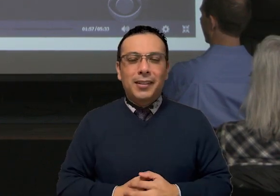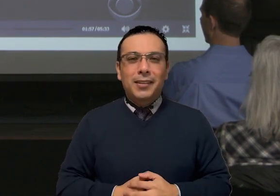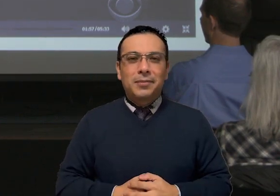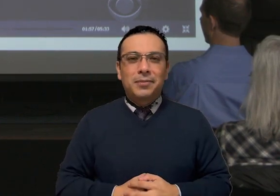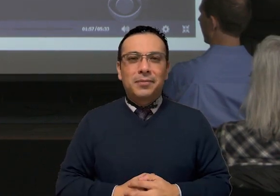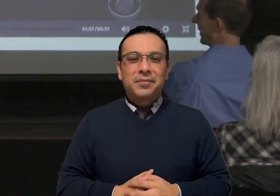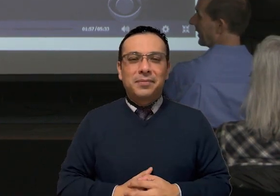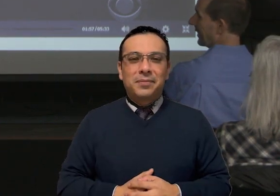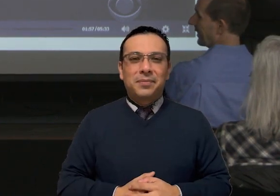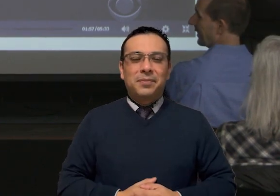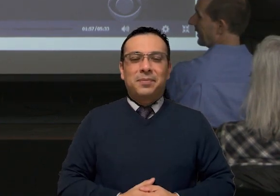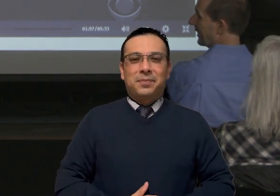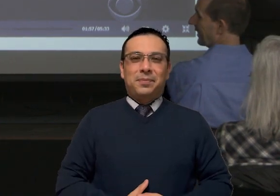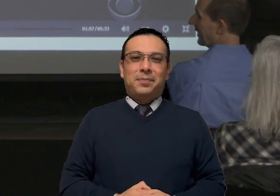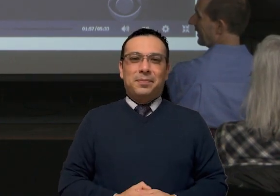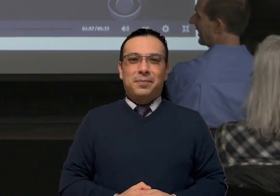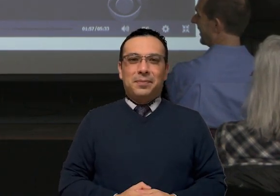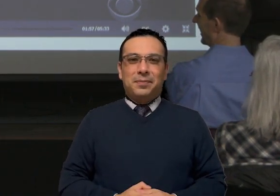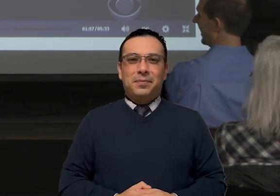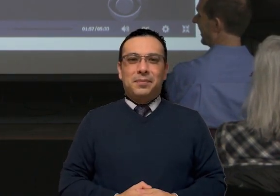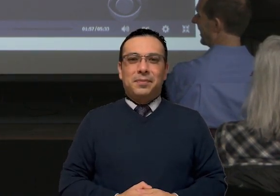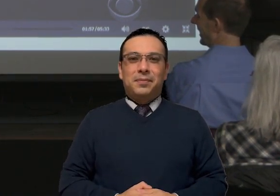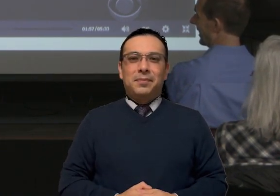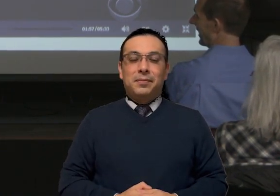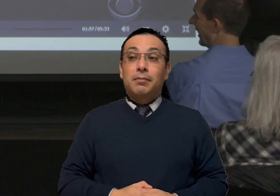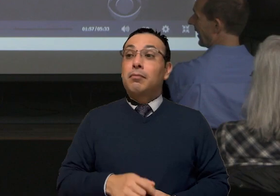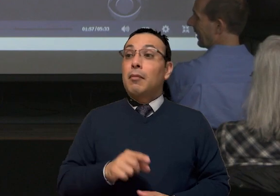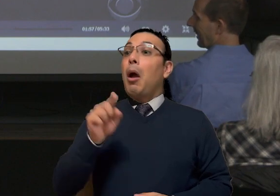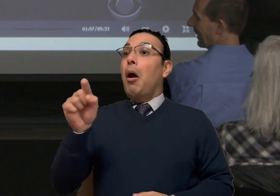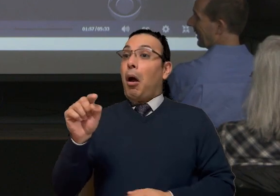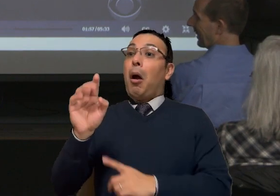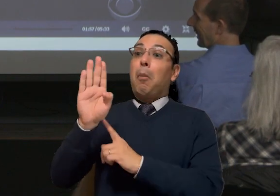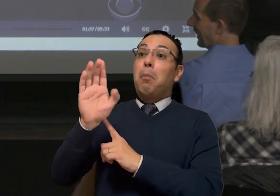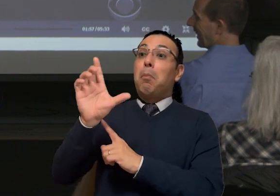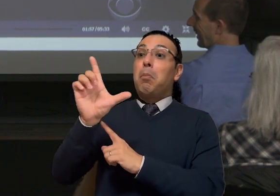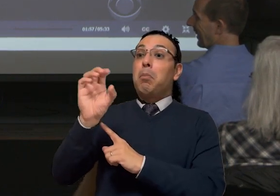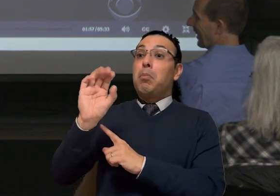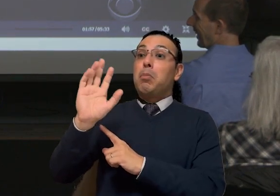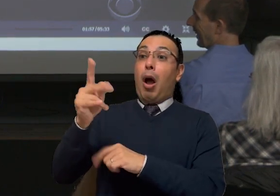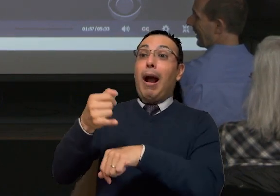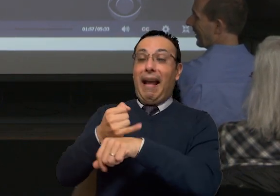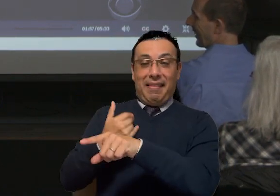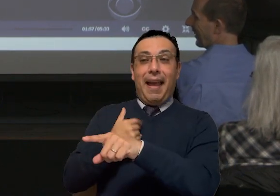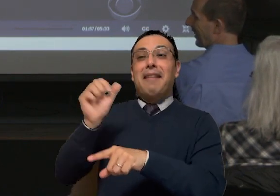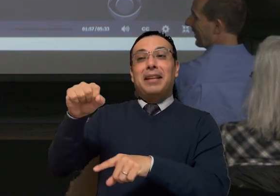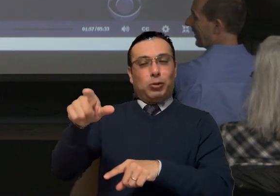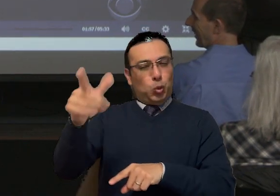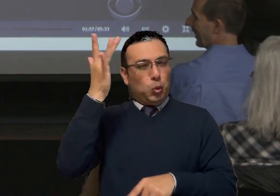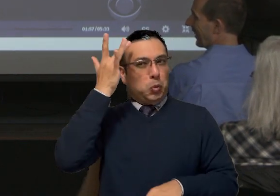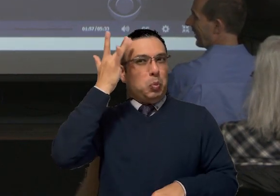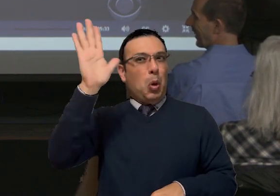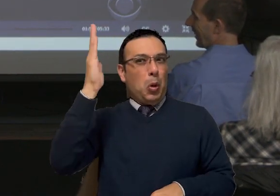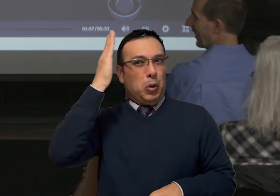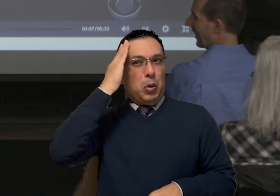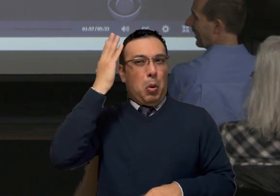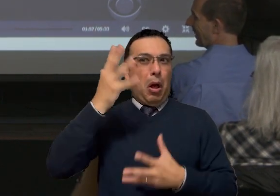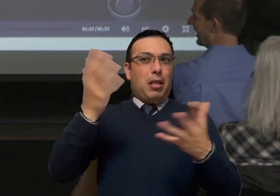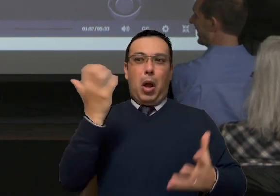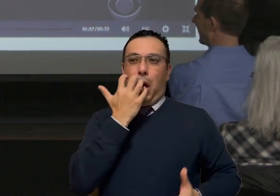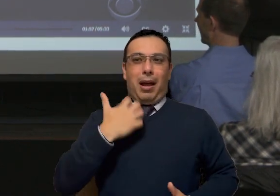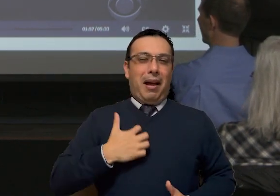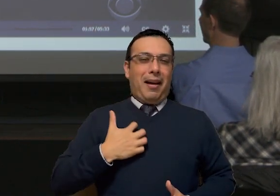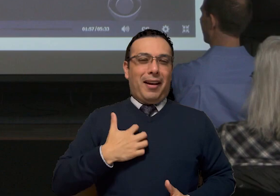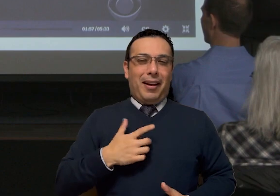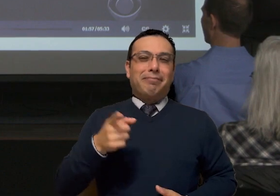4.5 turbines off Block Island. Block Island, yes, smarty pants over there, don't think. But yes, you're absolutely. Which aren't running and are leaking oil.